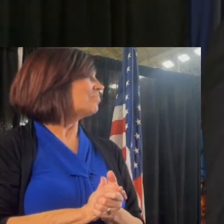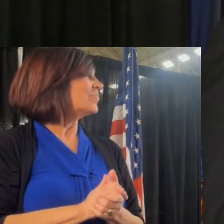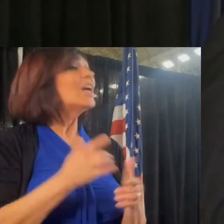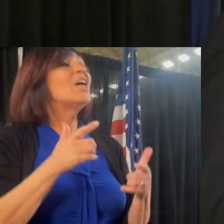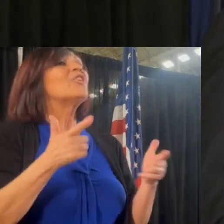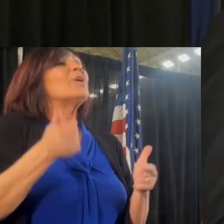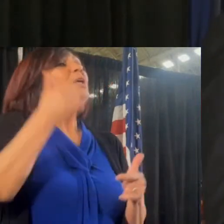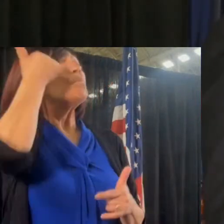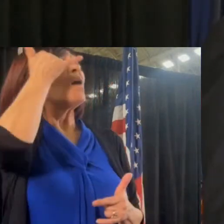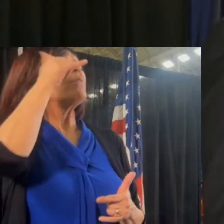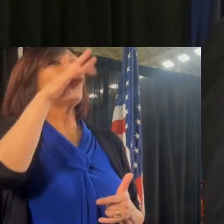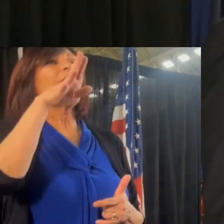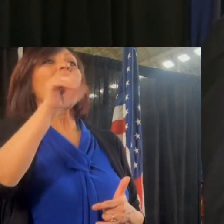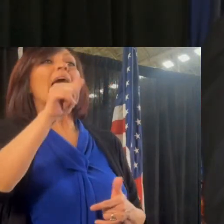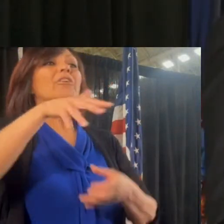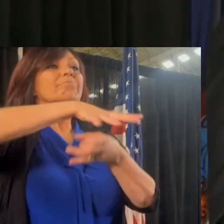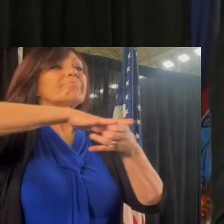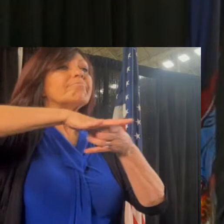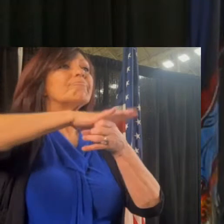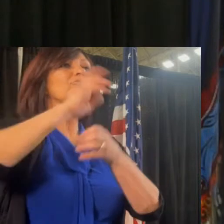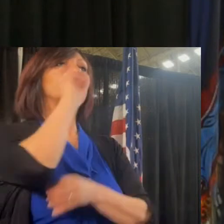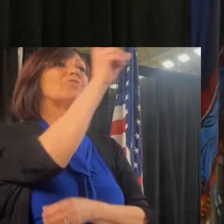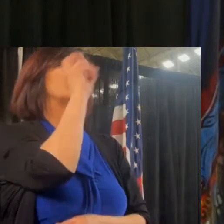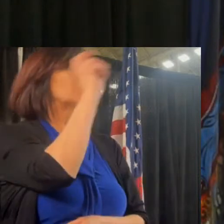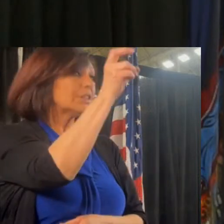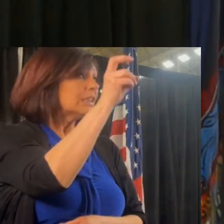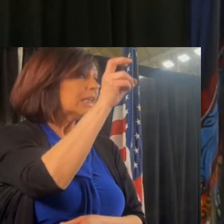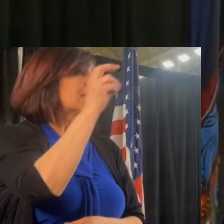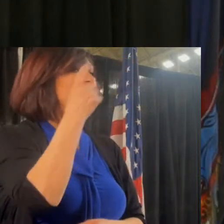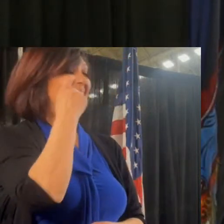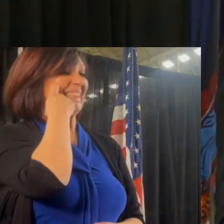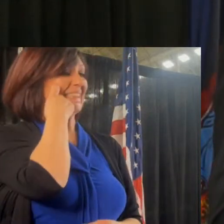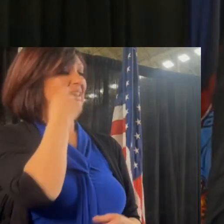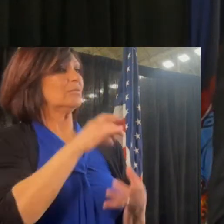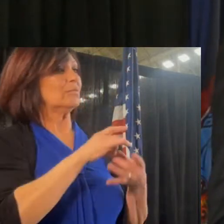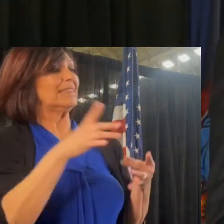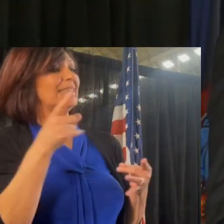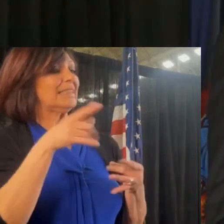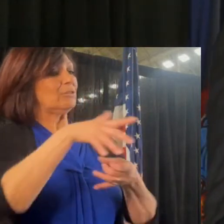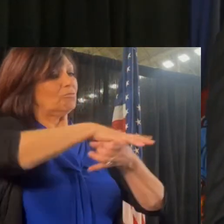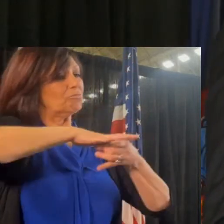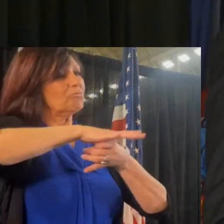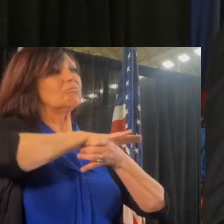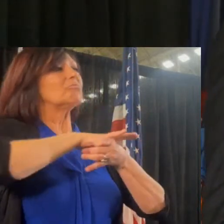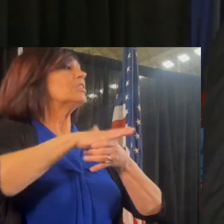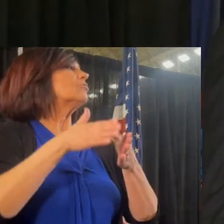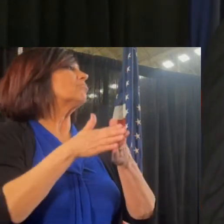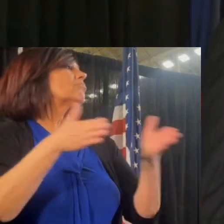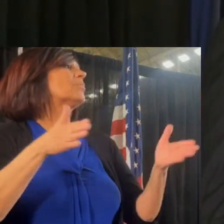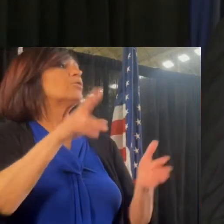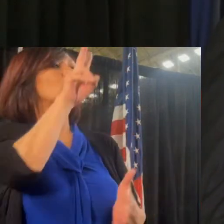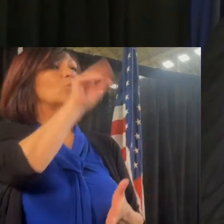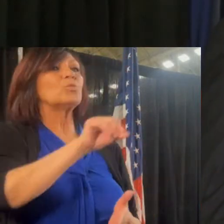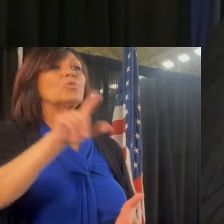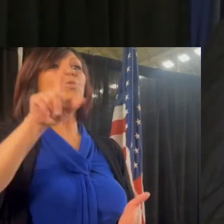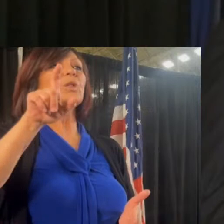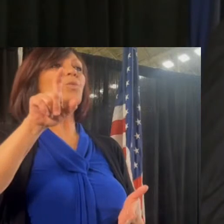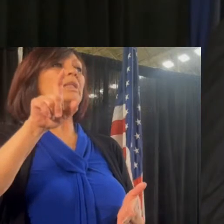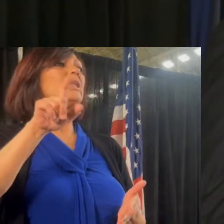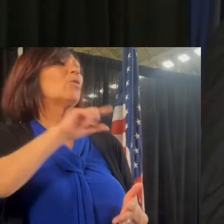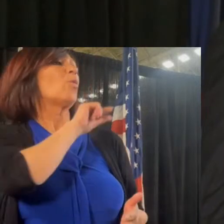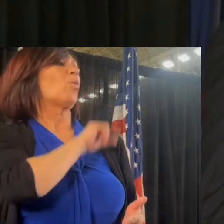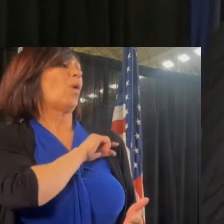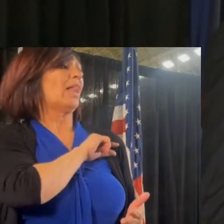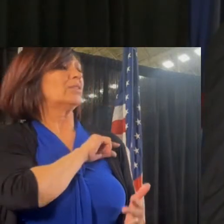The Greater Buffalo Niagara Regional Transportation Council recently released its region-wide 2021 highway quality